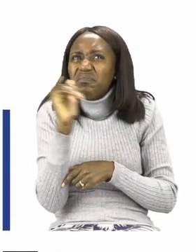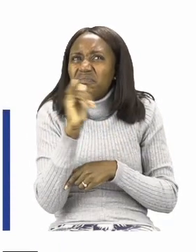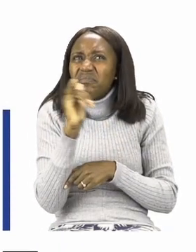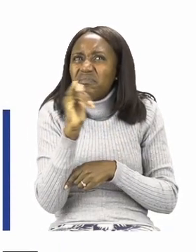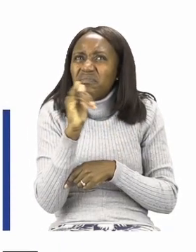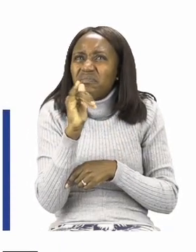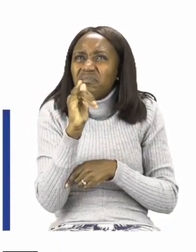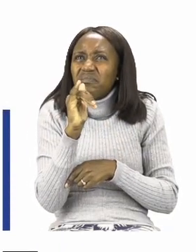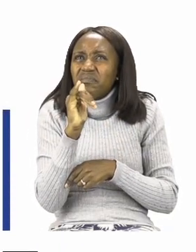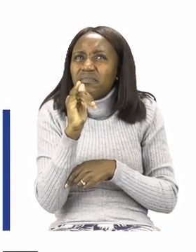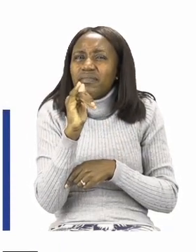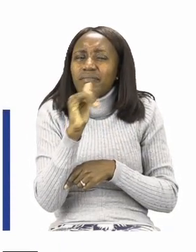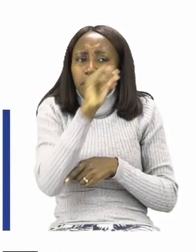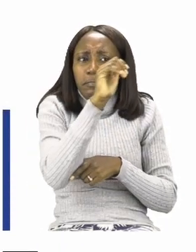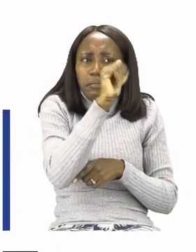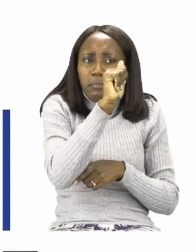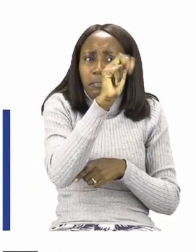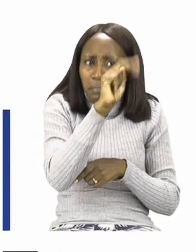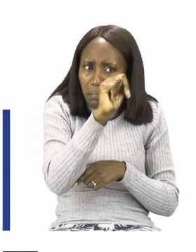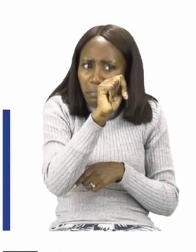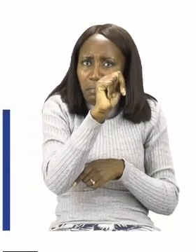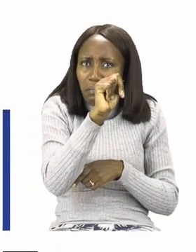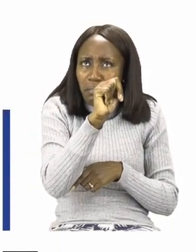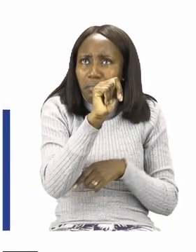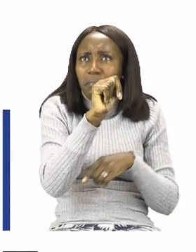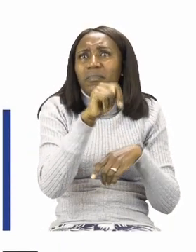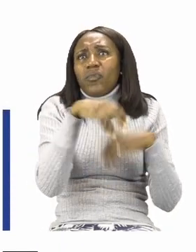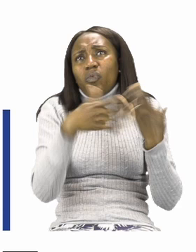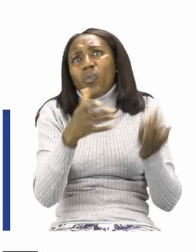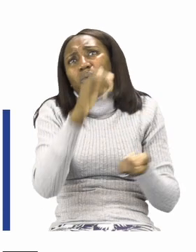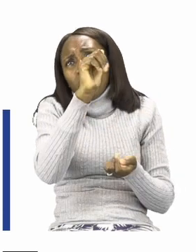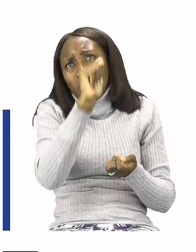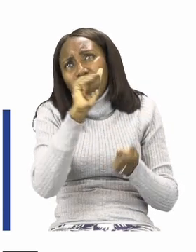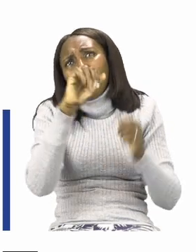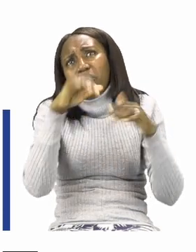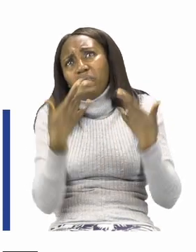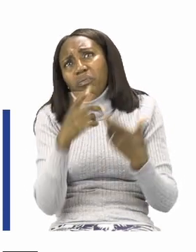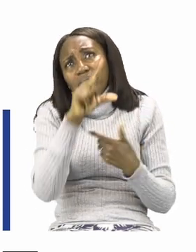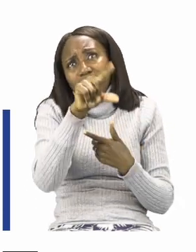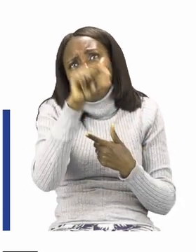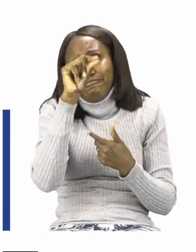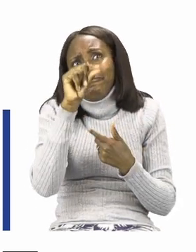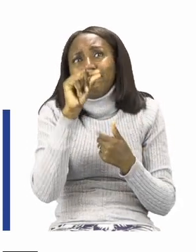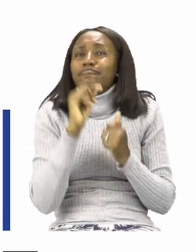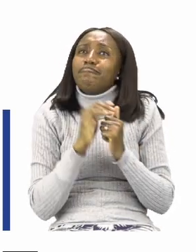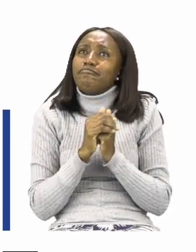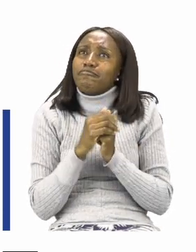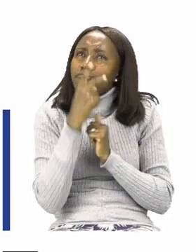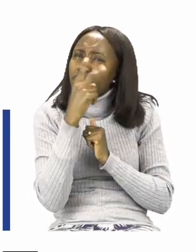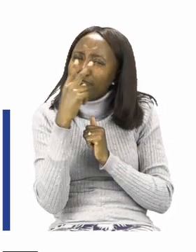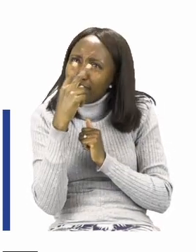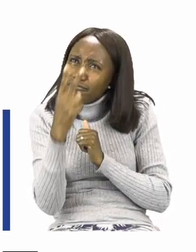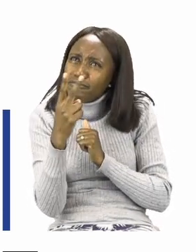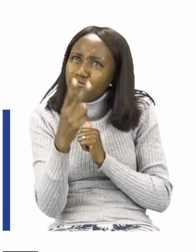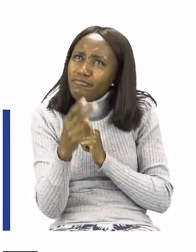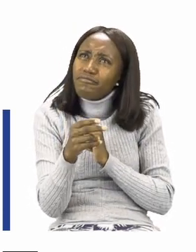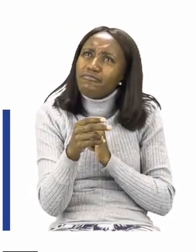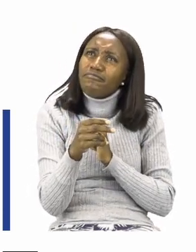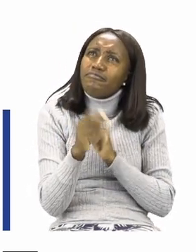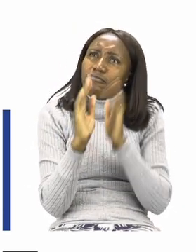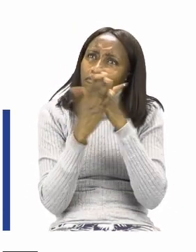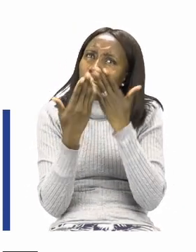what letter does the word book start with. The word book starts with